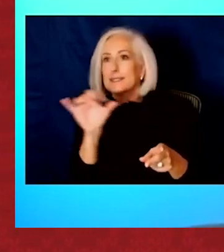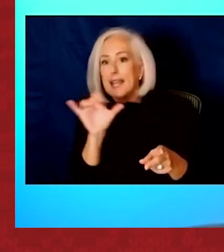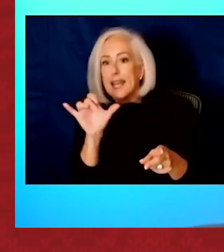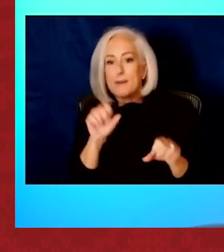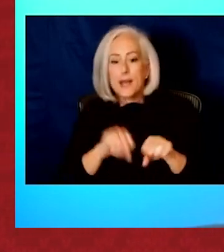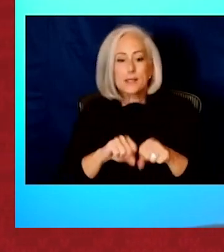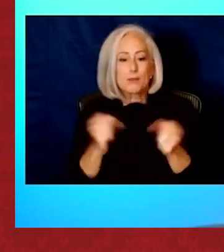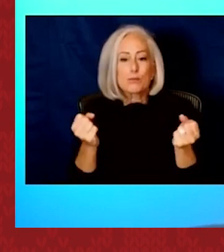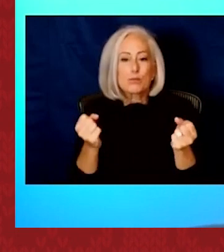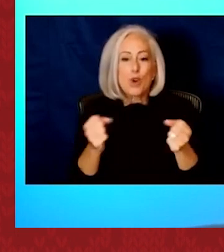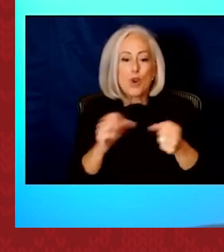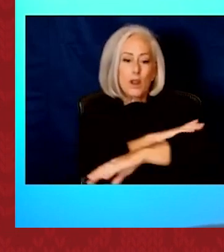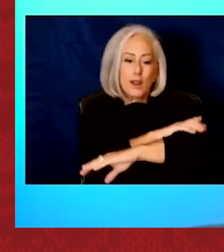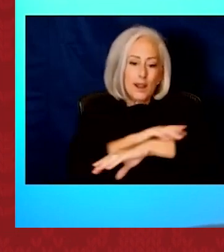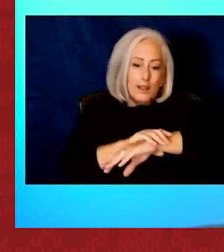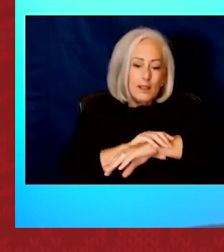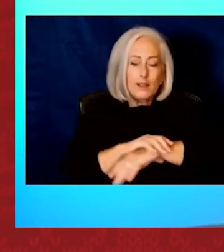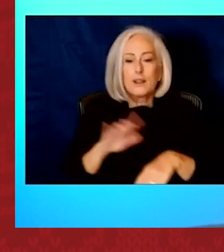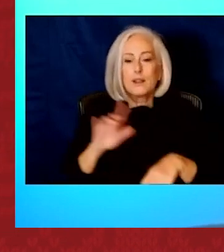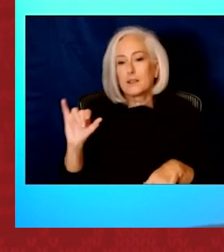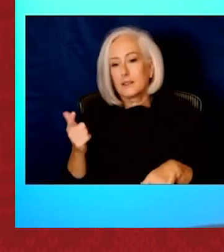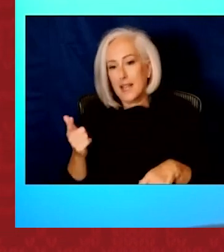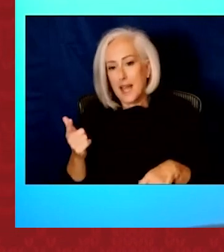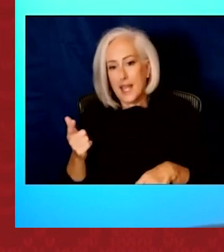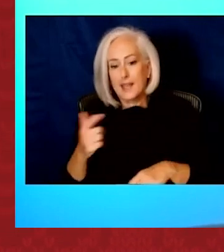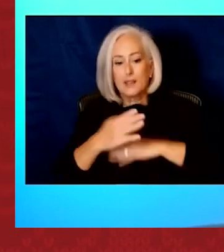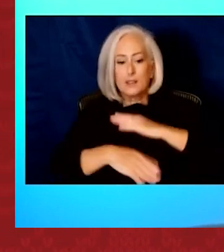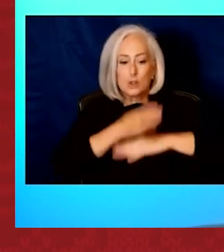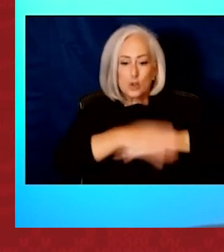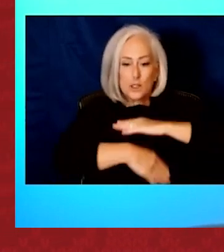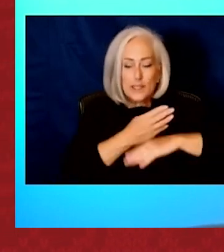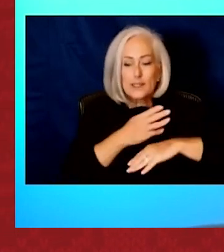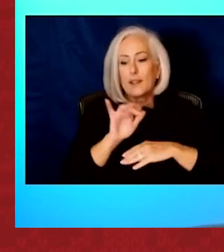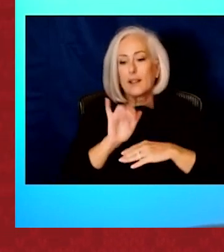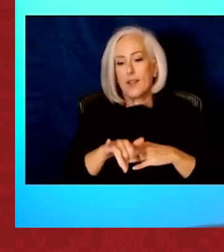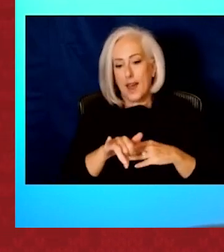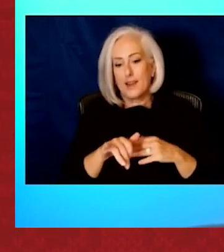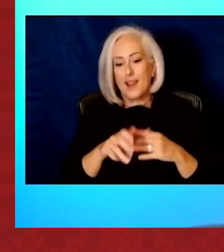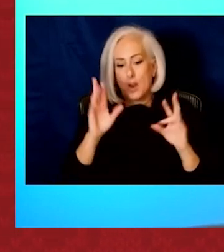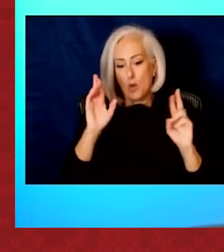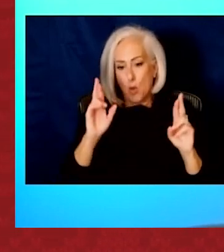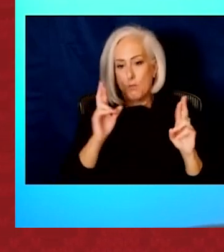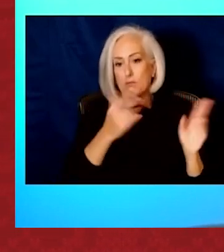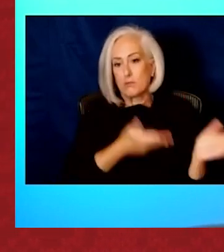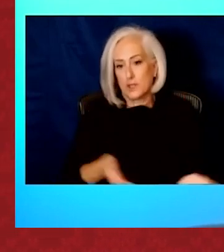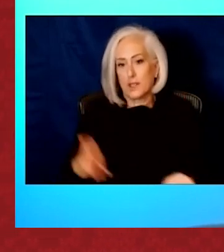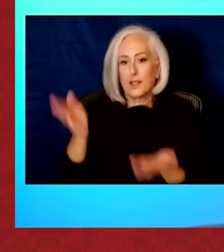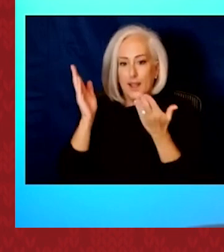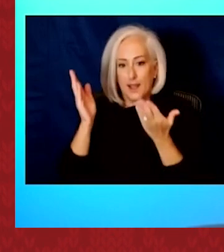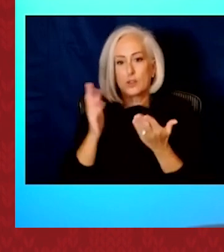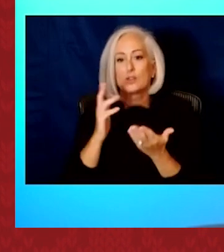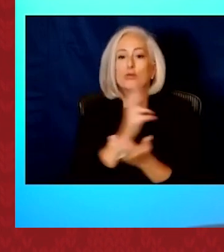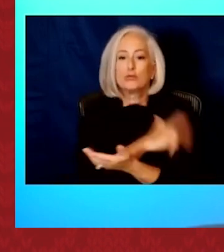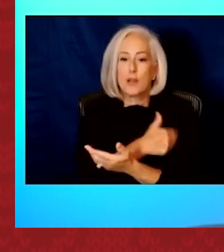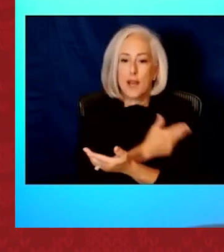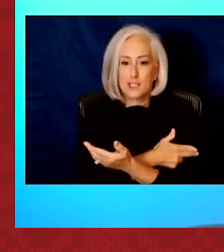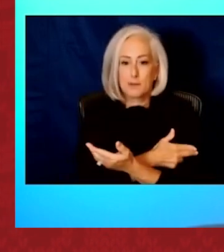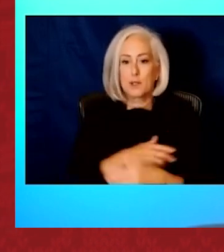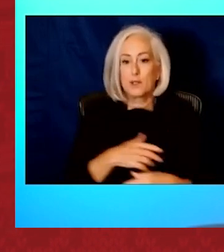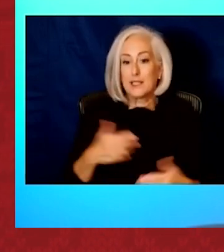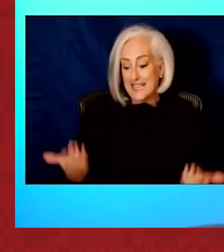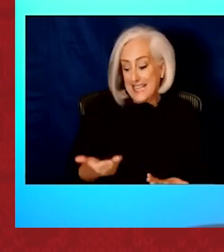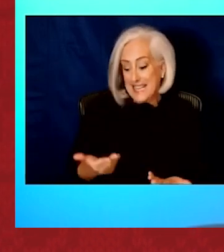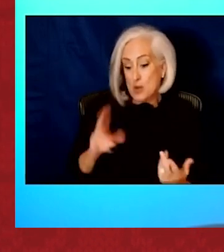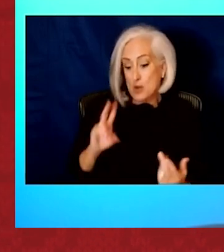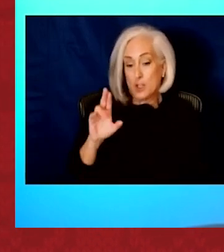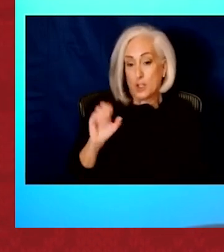healthcare facility. Fortunately here in the United States, we deal with almost solely pit vipers, which do not paralyze you. However, in other parts